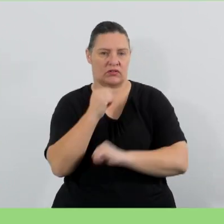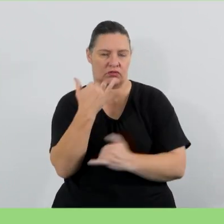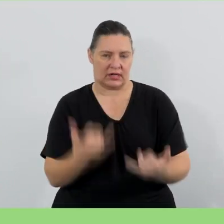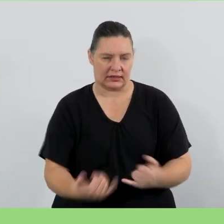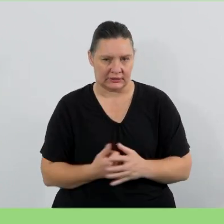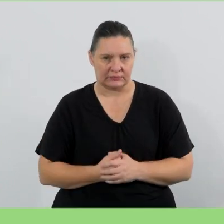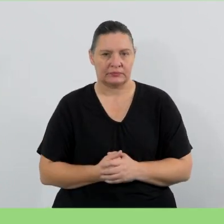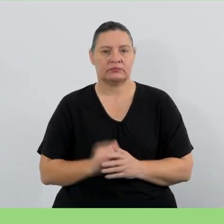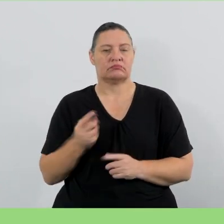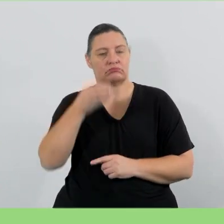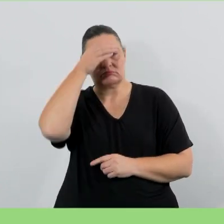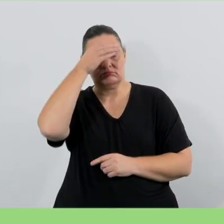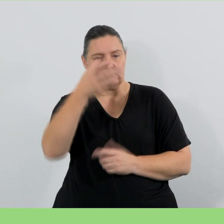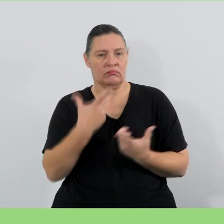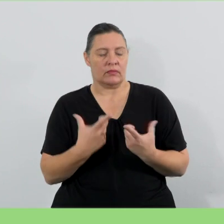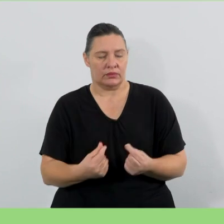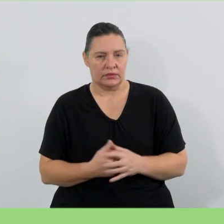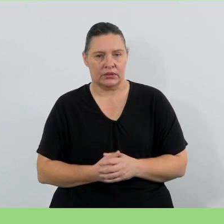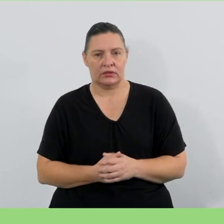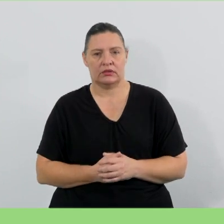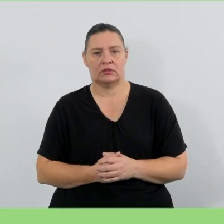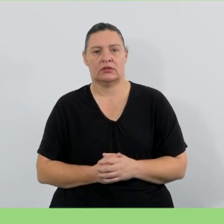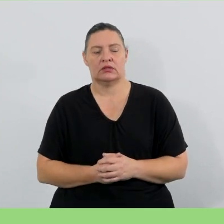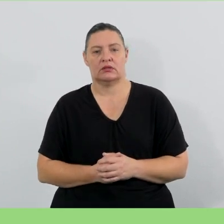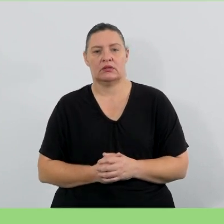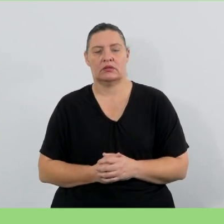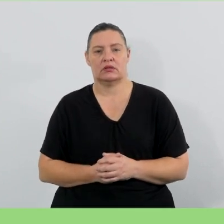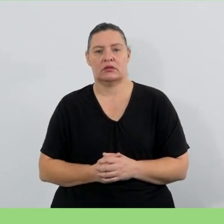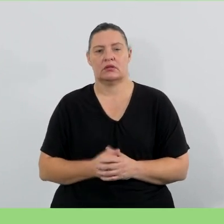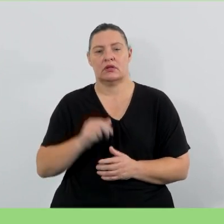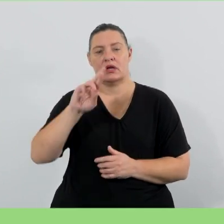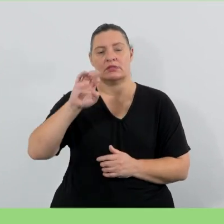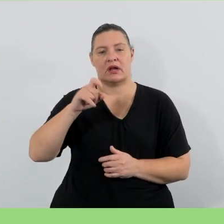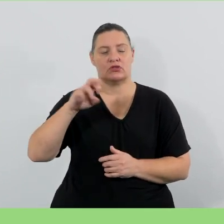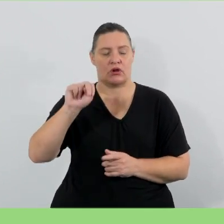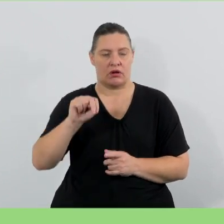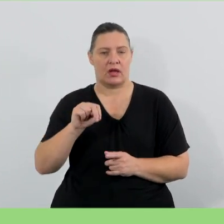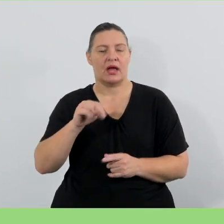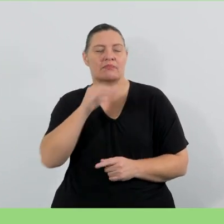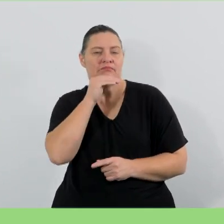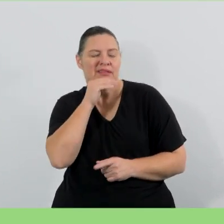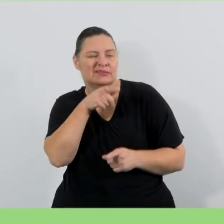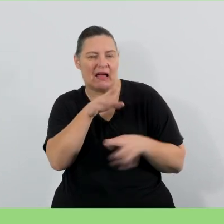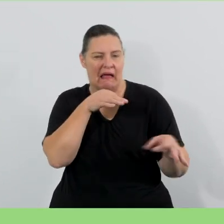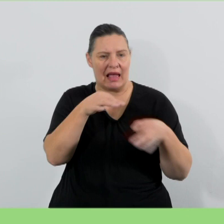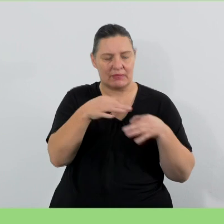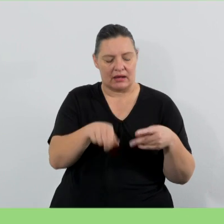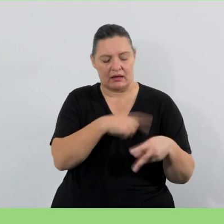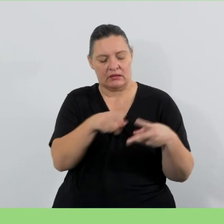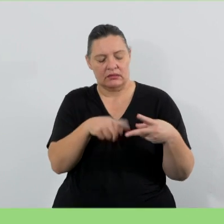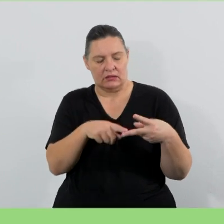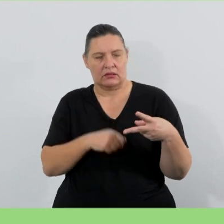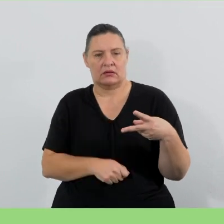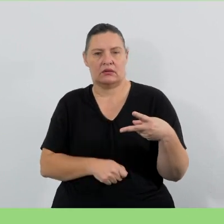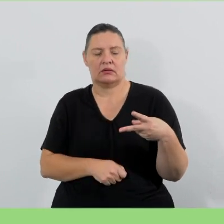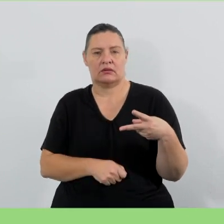for today. The first concept that we are going to tackle is respiration definition and explanation. We will